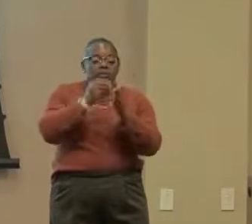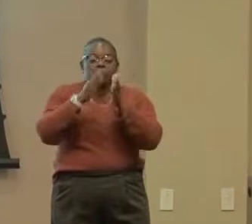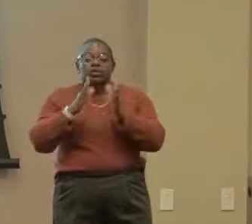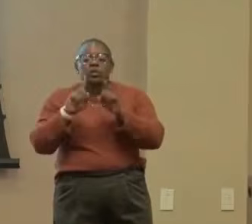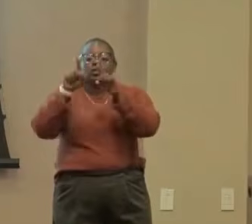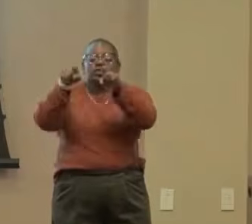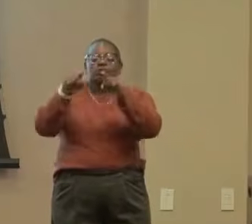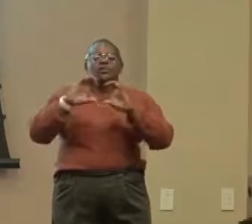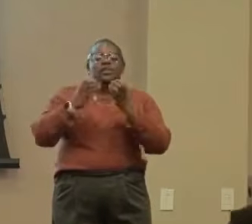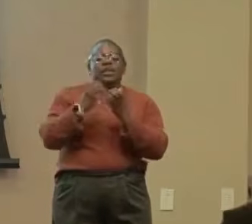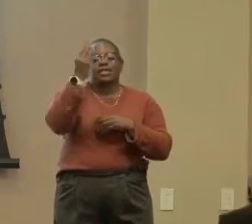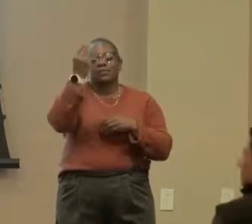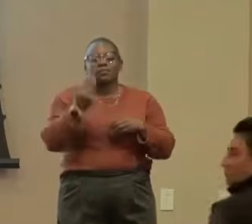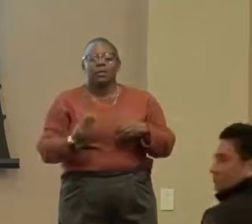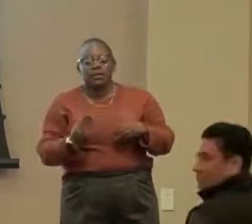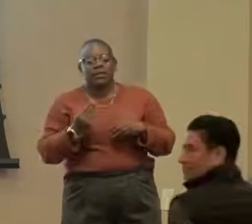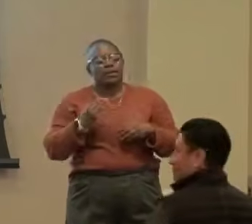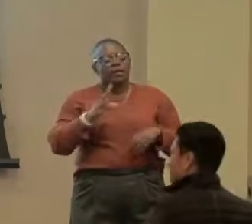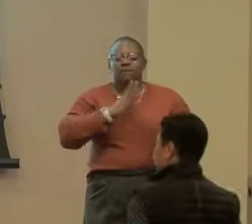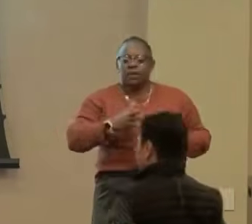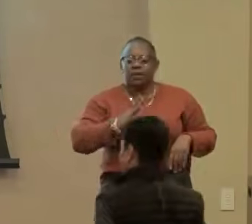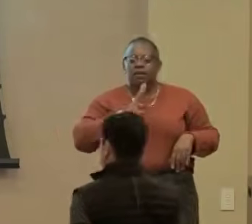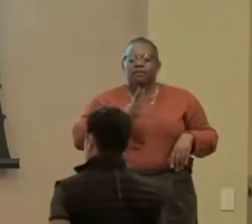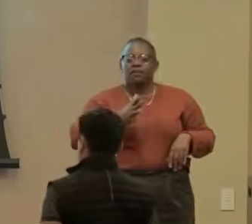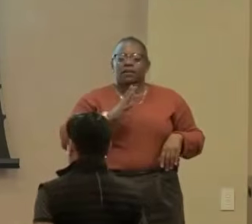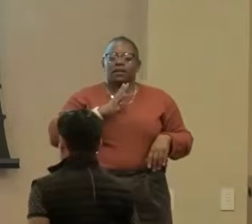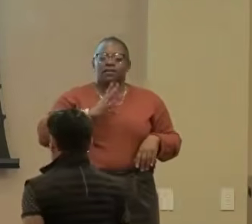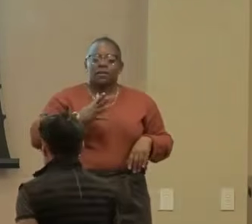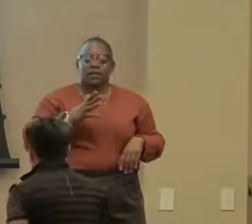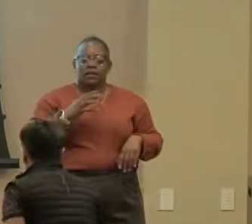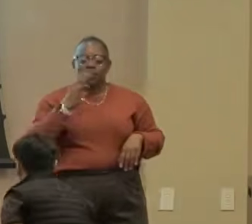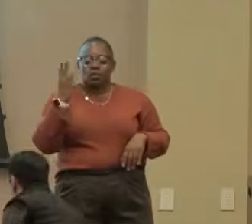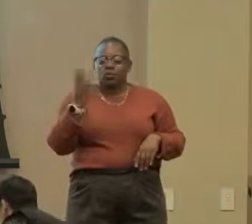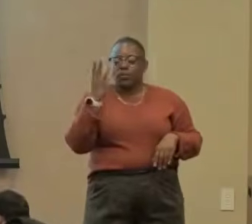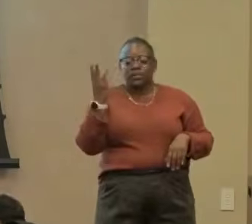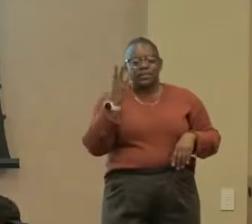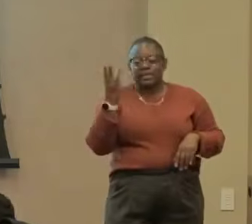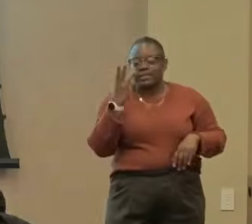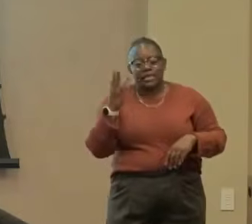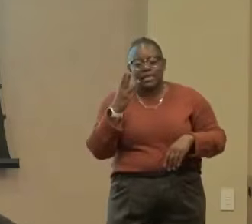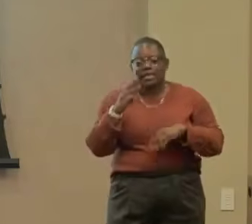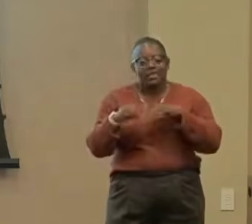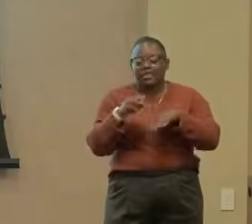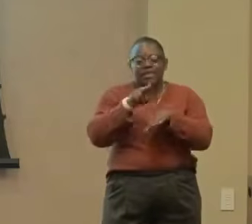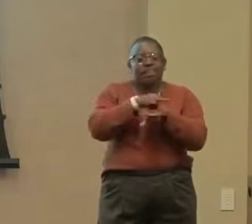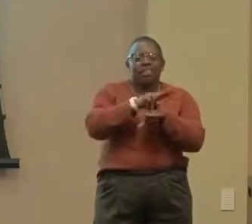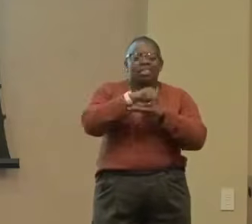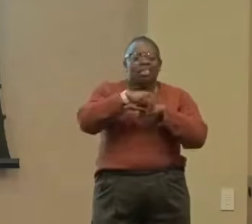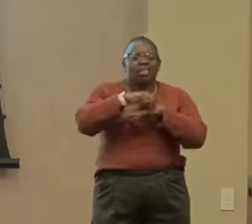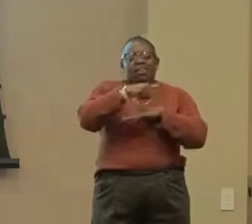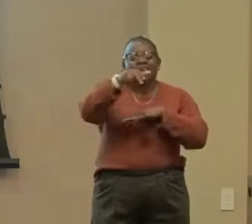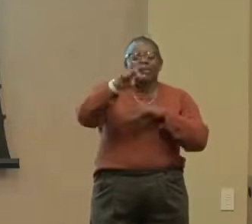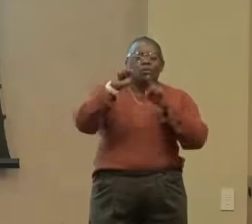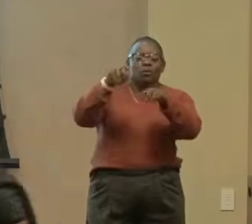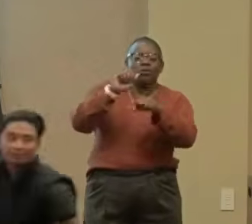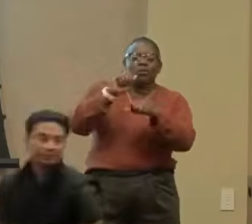to class on Monday, feels great, Tuesday feels great, and then Wednesday can't get out of bed. She has a really hard time explaining that, not just to her